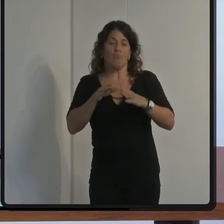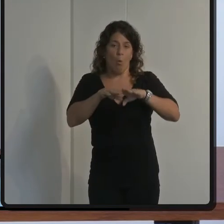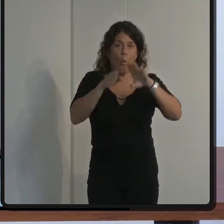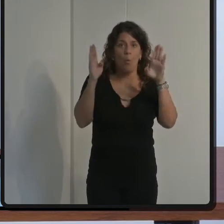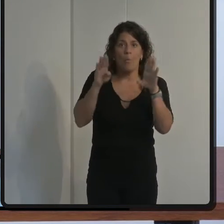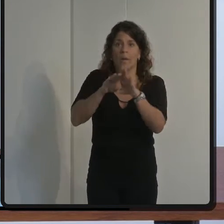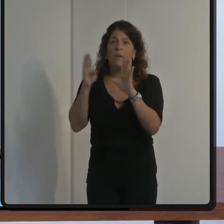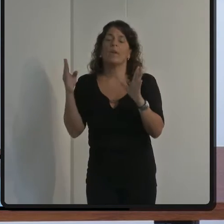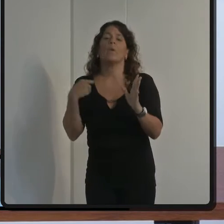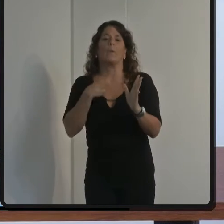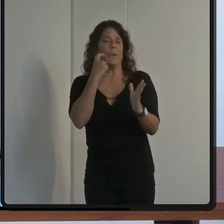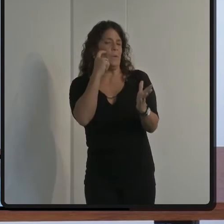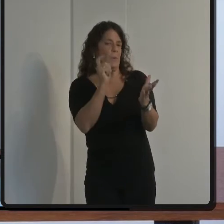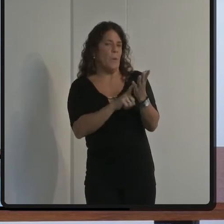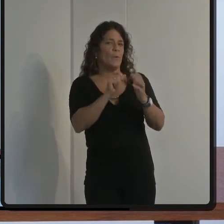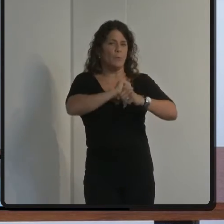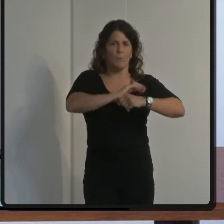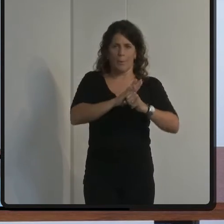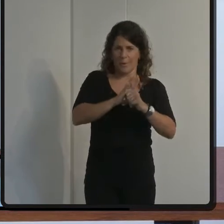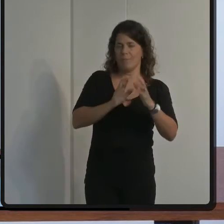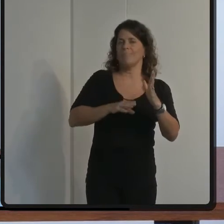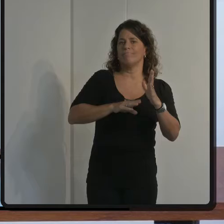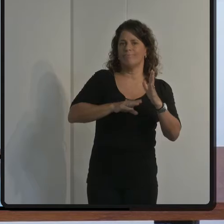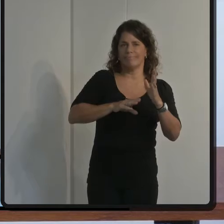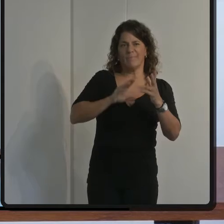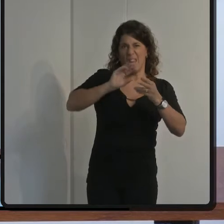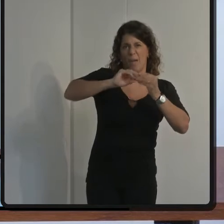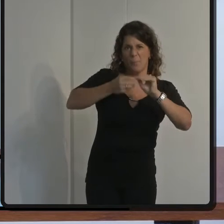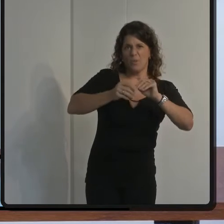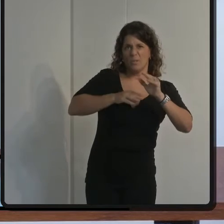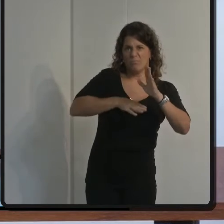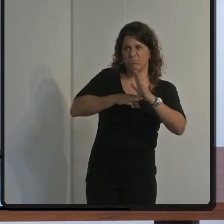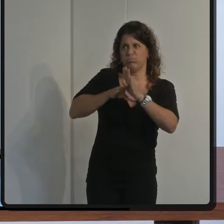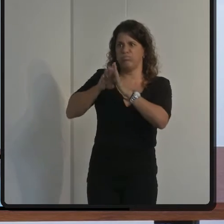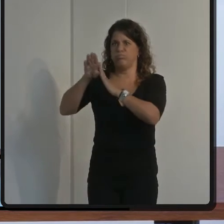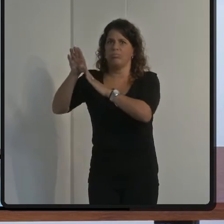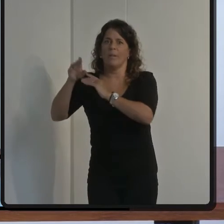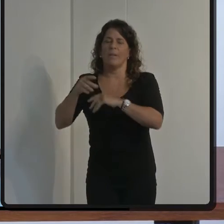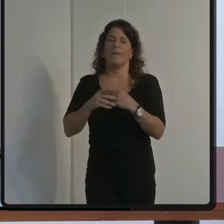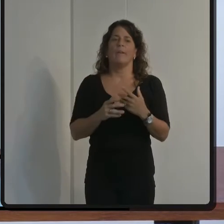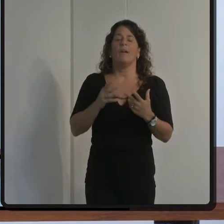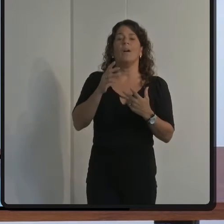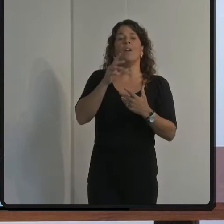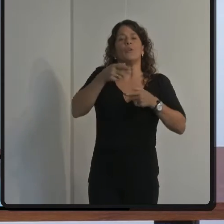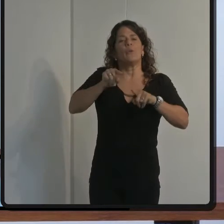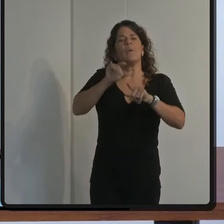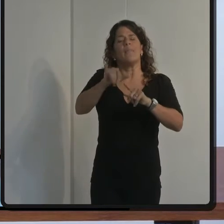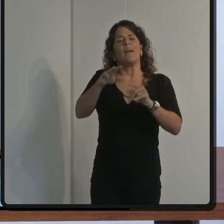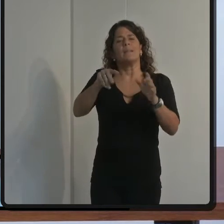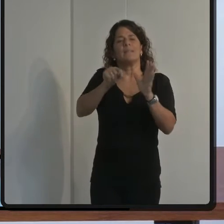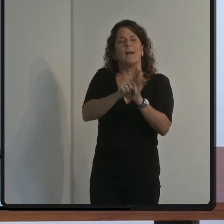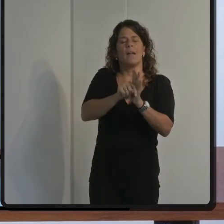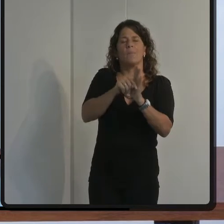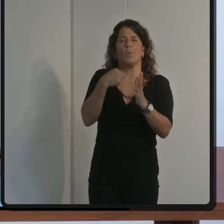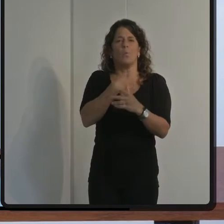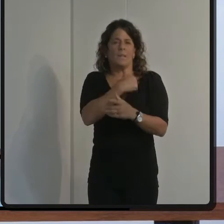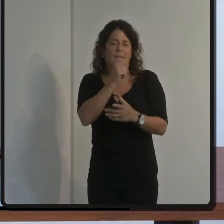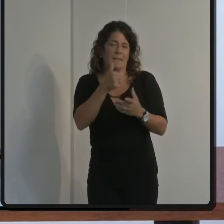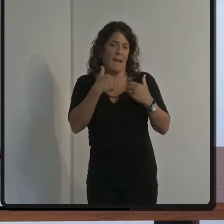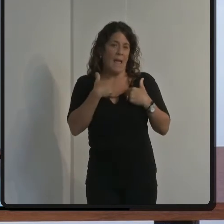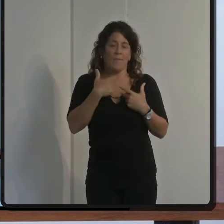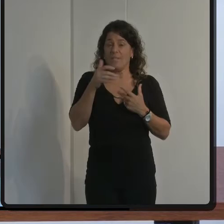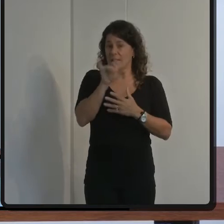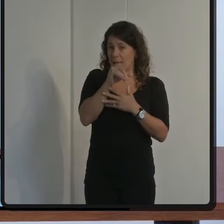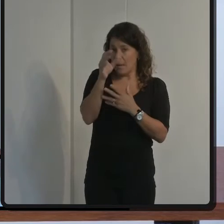that precedes the extensive use of masks in the community. There was no order at the time requiring that.